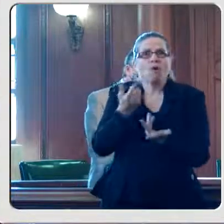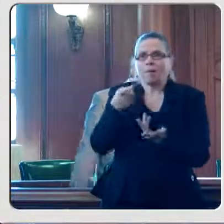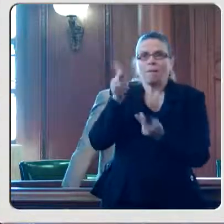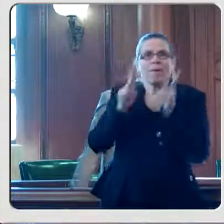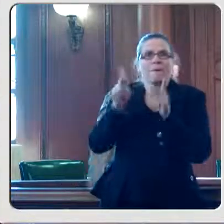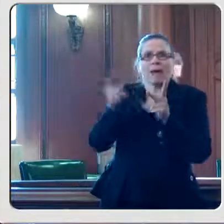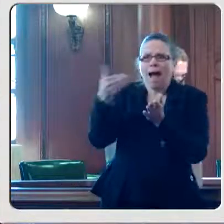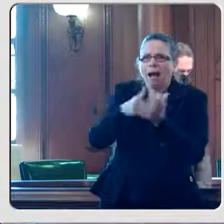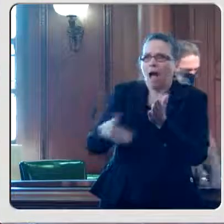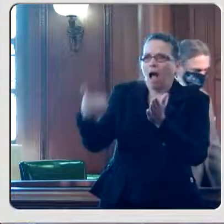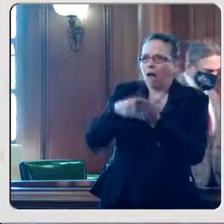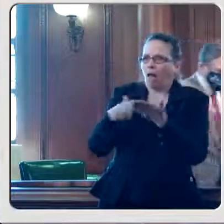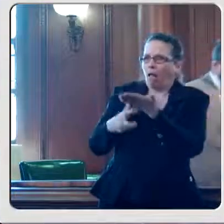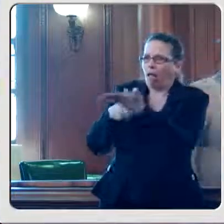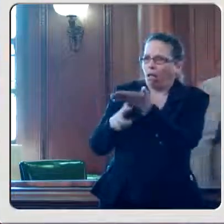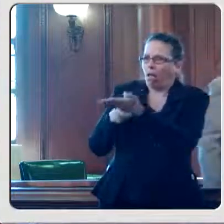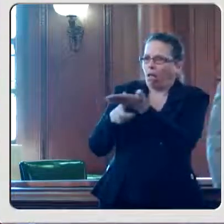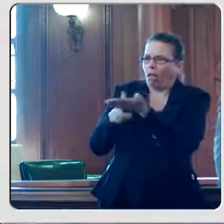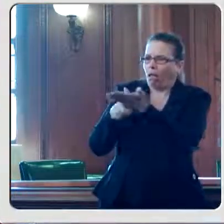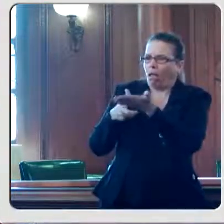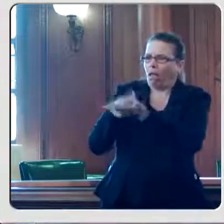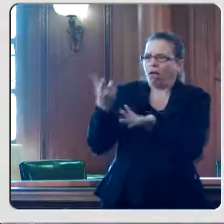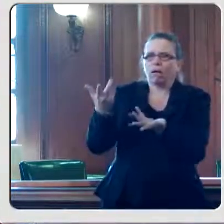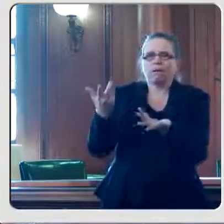Thank you, Mayor.